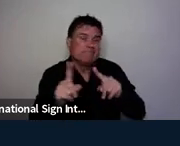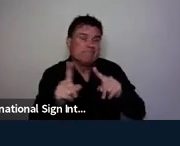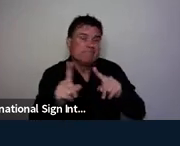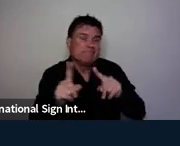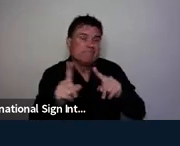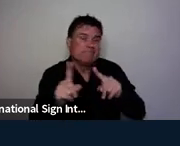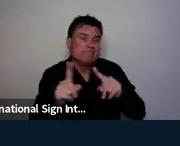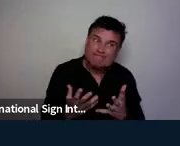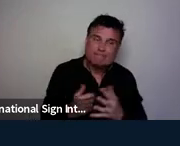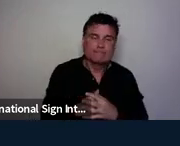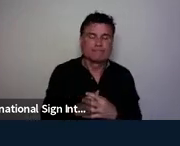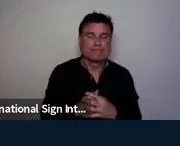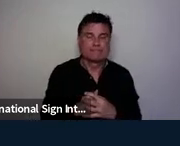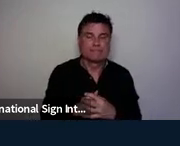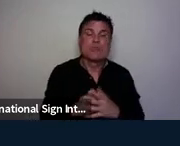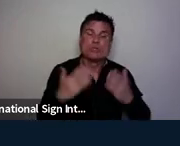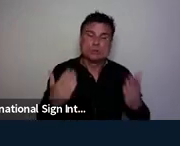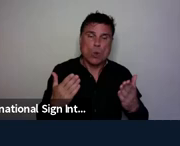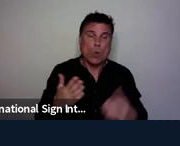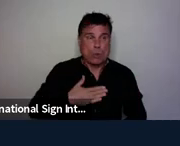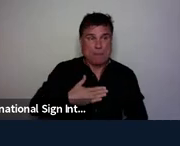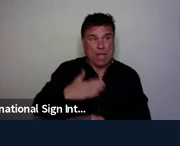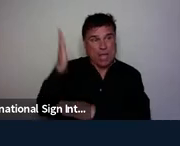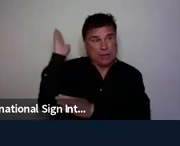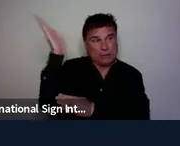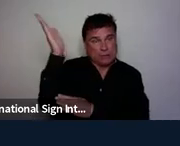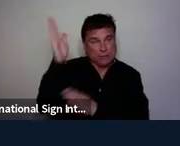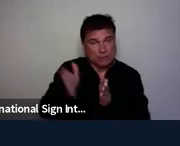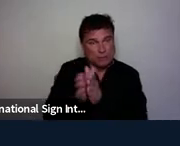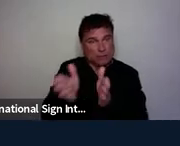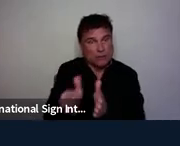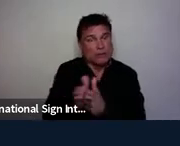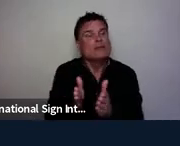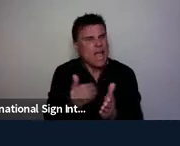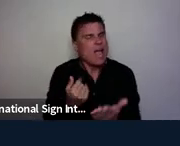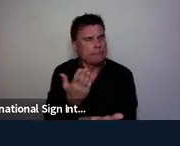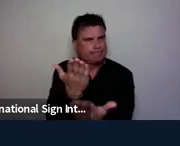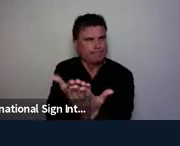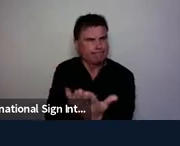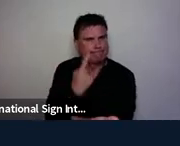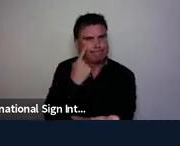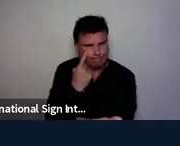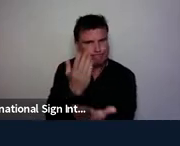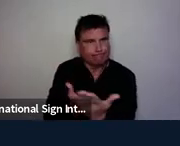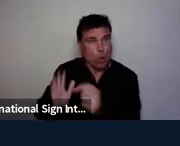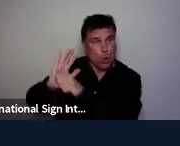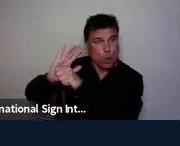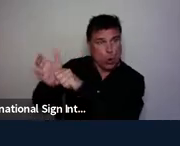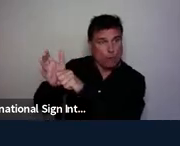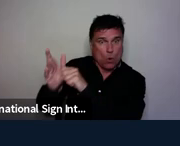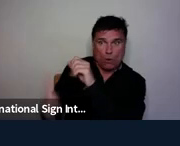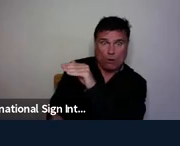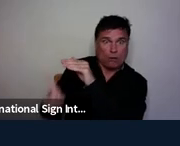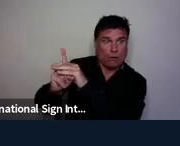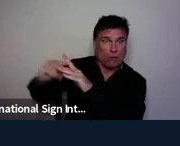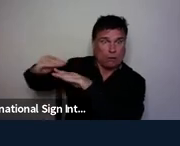this is, in terms of the presentation, this is some of the facts before the global pandemic. And what happened during the pandemic. I can't